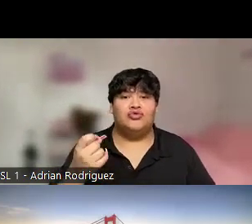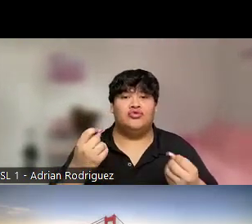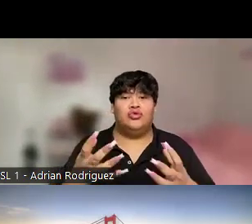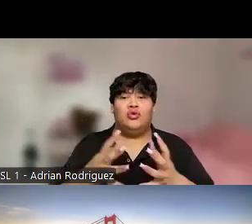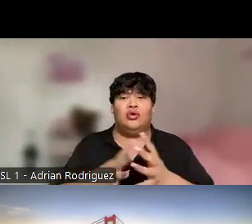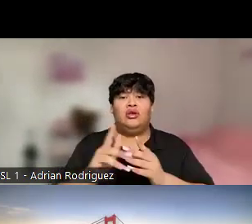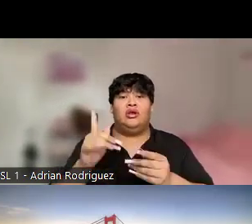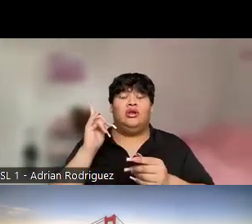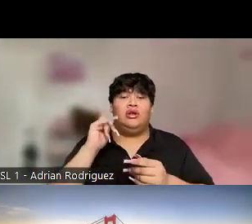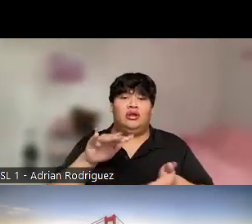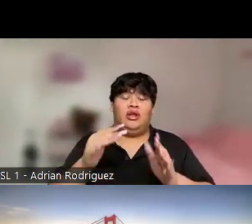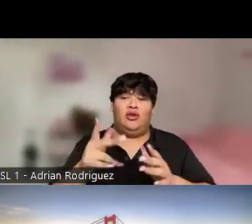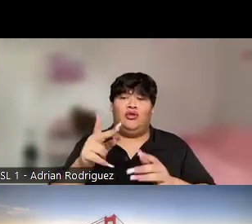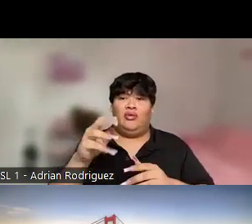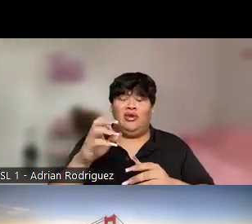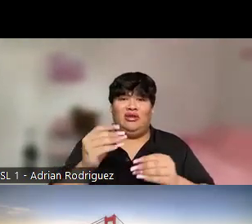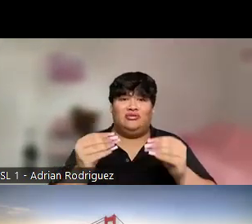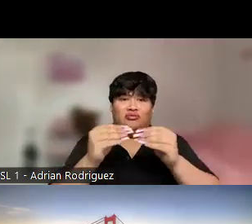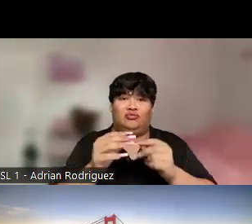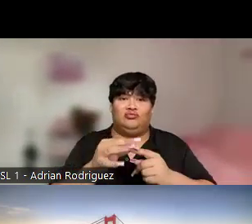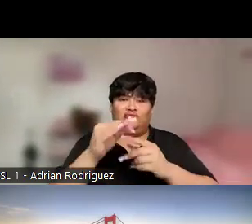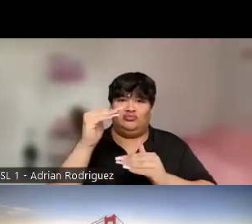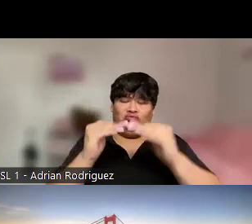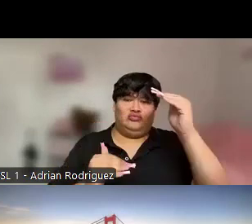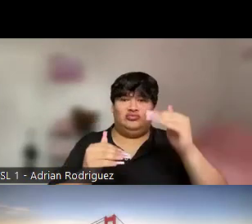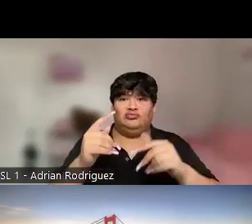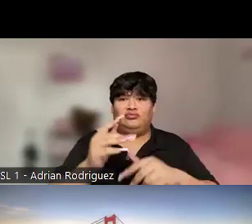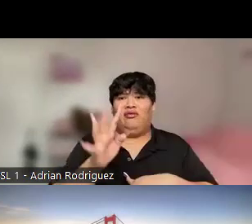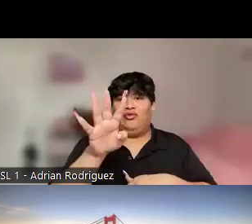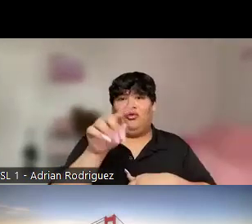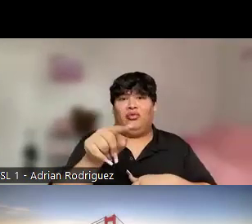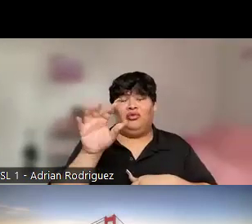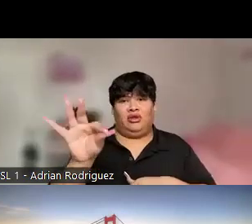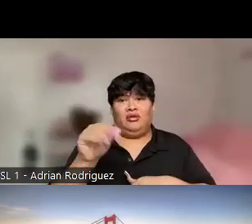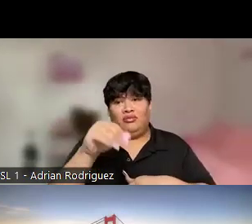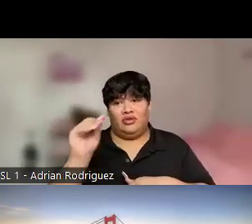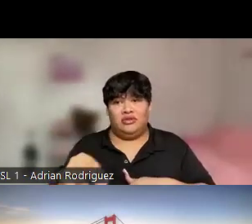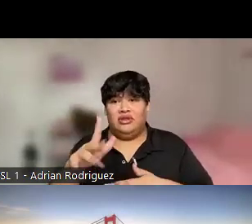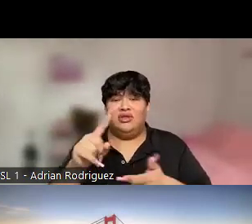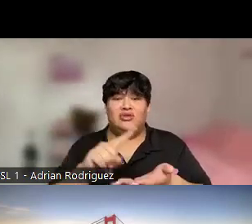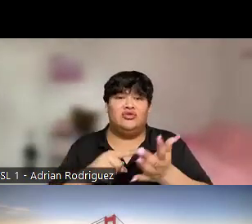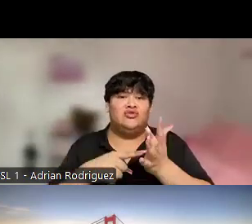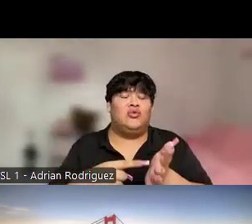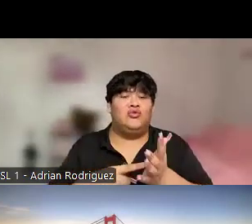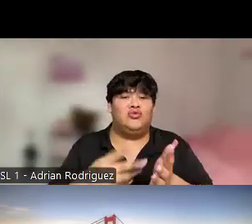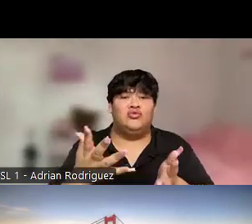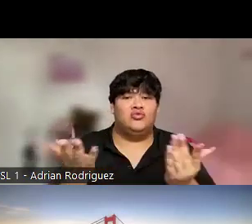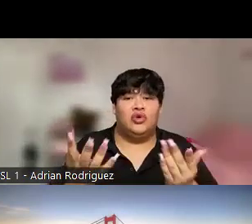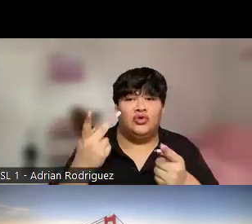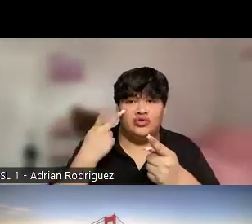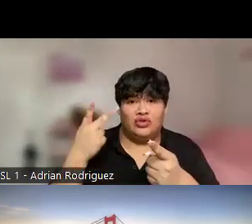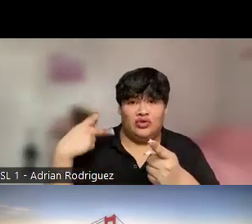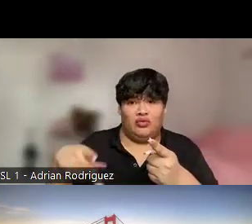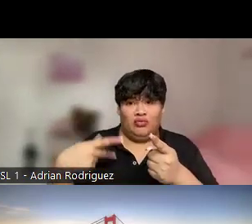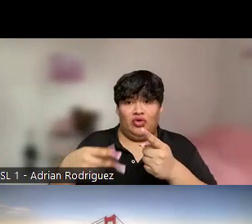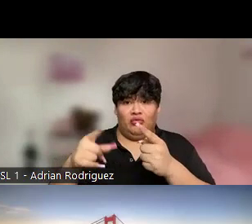The death rate decreased in California by 4.9%, and that's represented by the purple